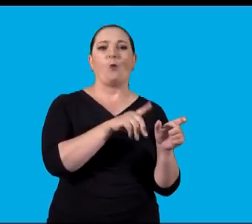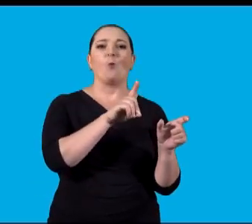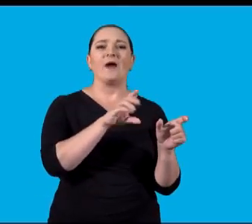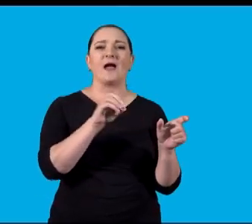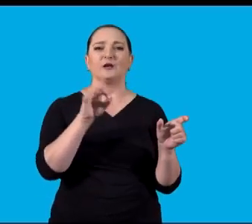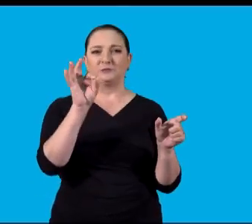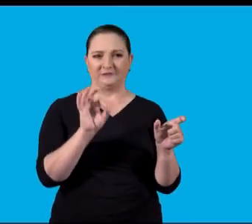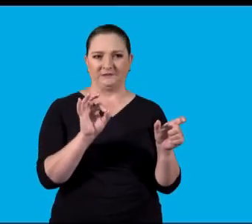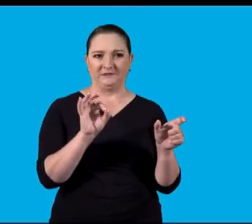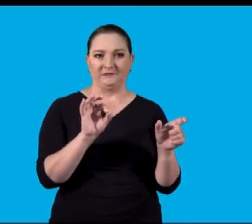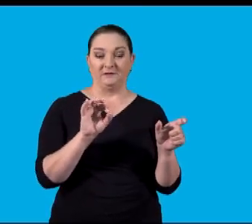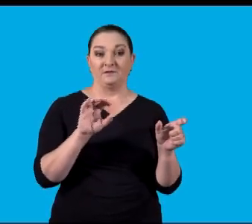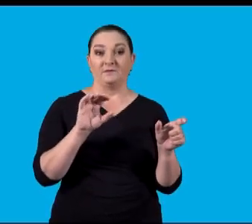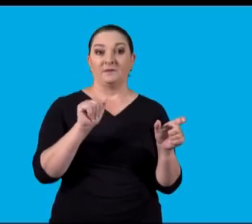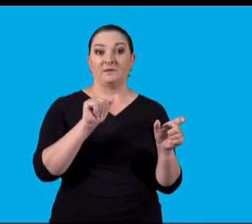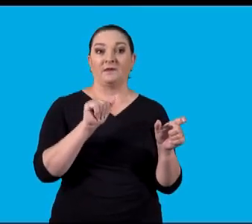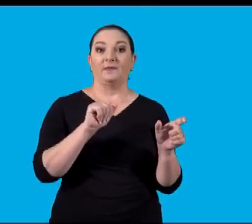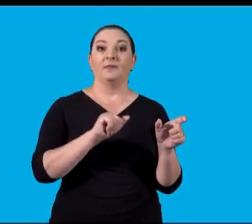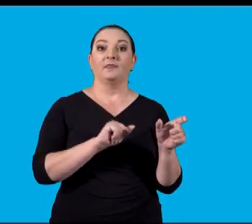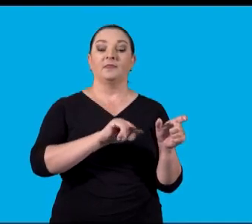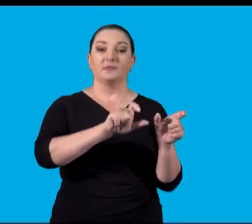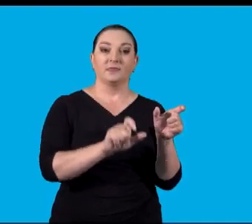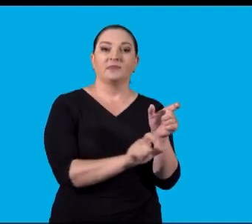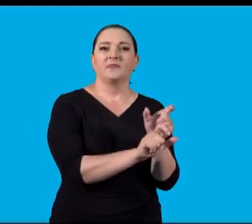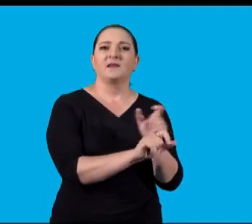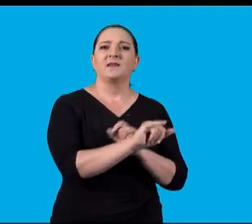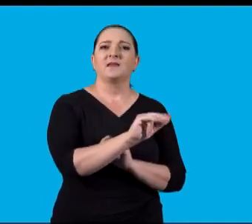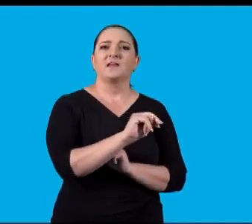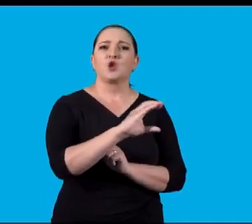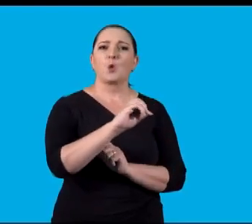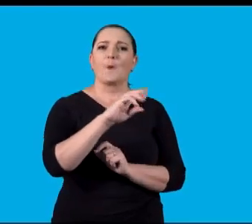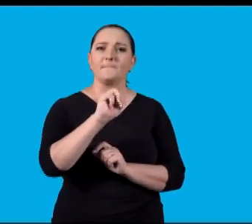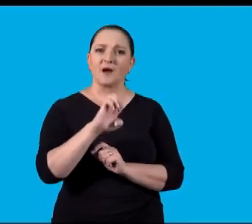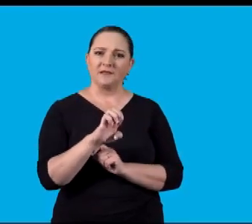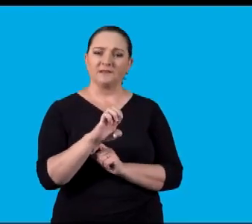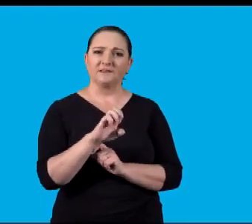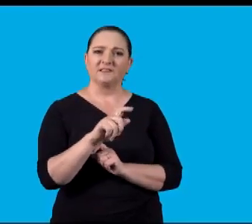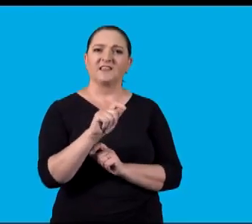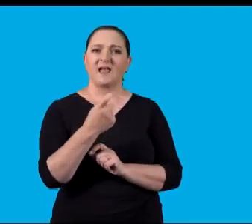100%. And then income tax, in this case, was